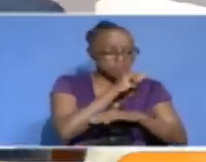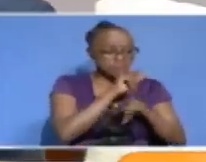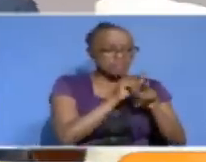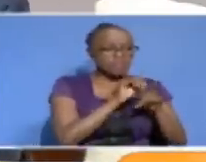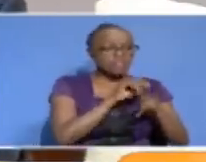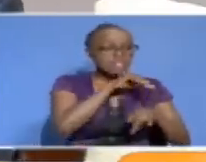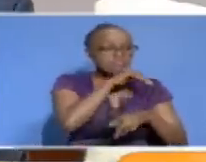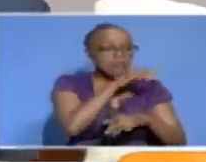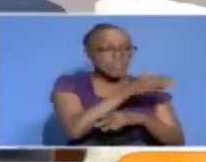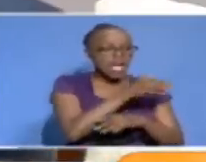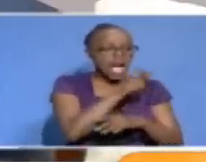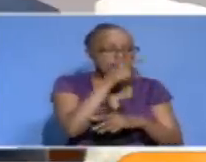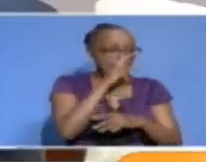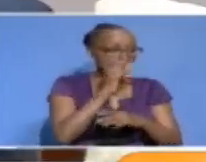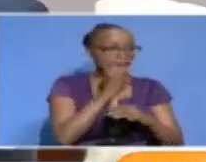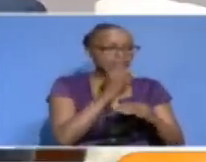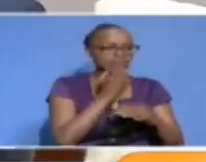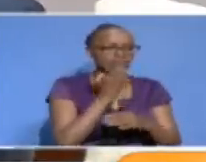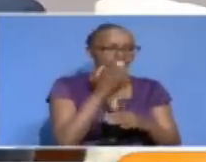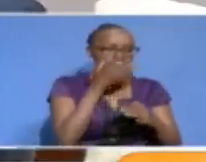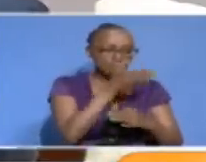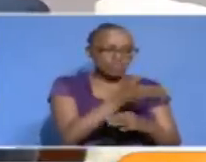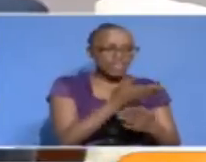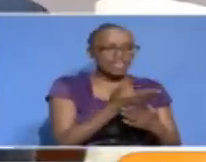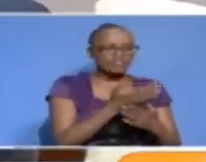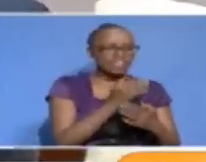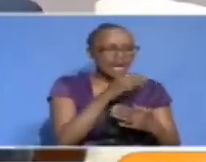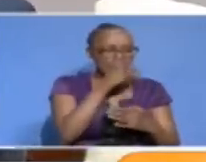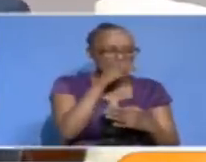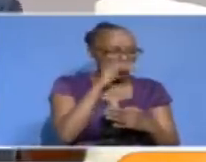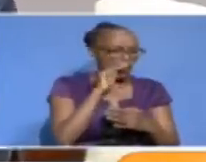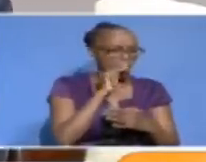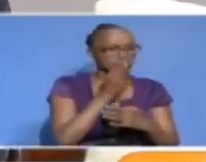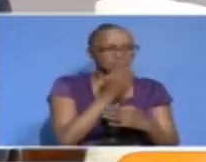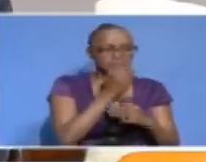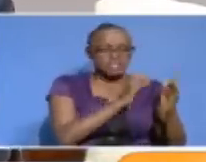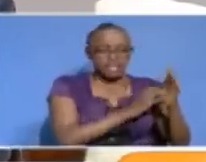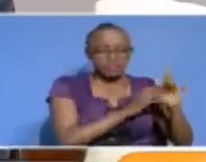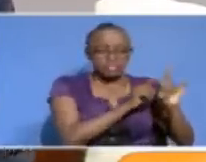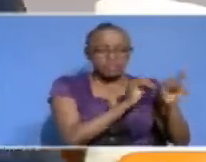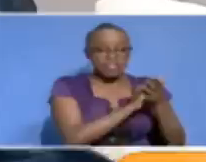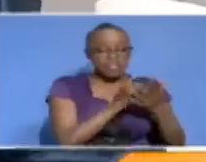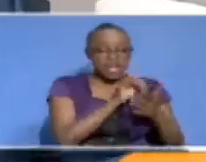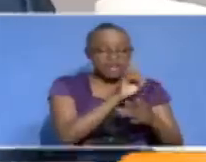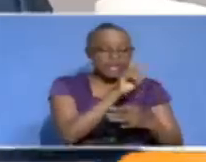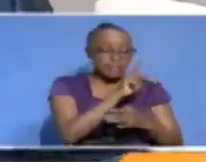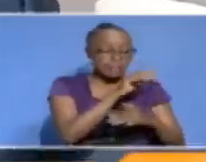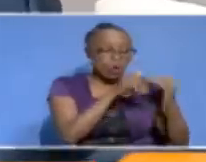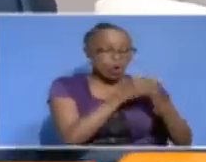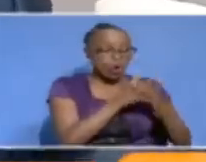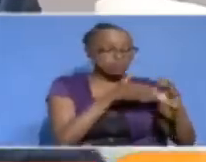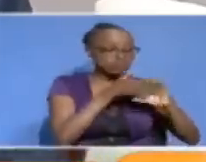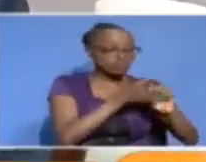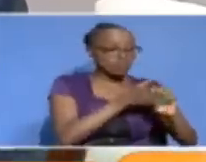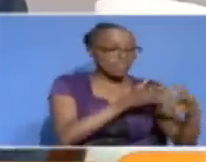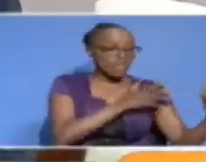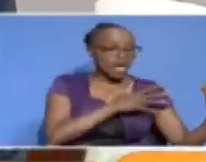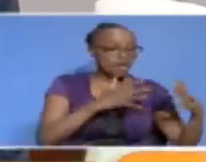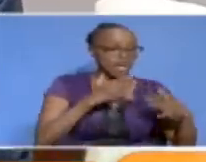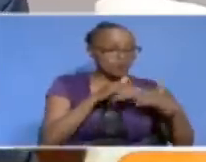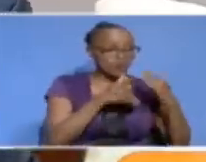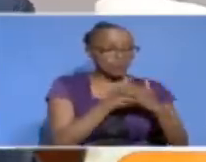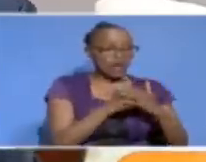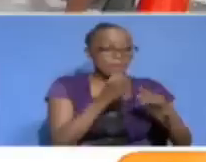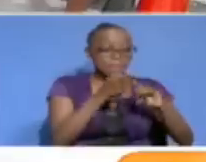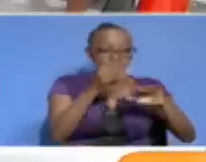was present, Kalonzo was present, William Ruto was present, the DP, the President, they shook hands, they hugged. But so that was all of them.